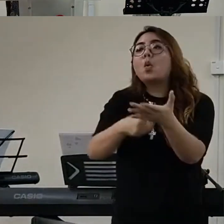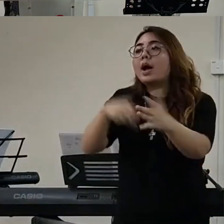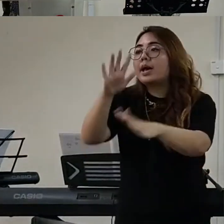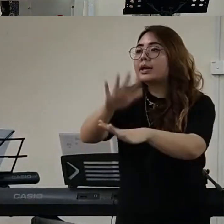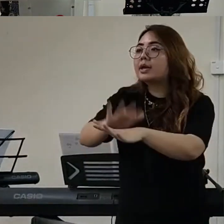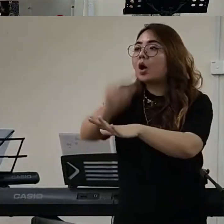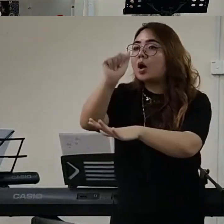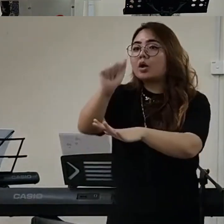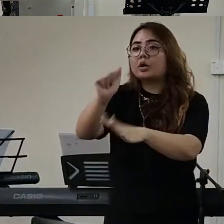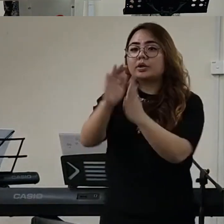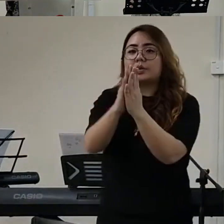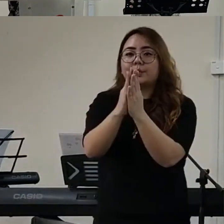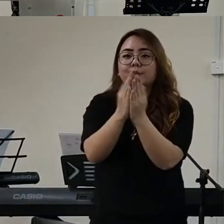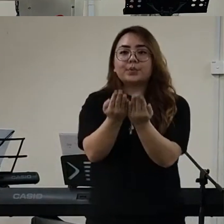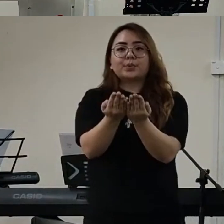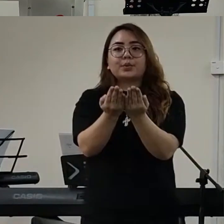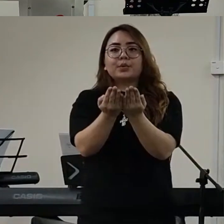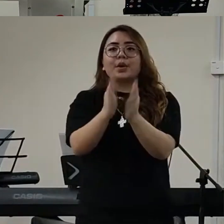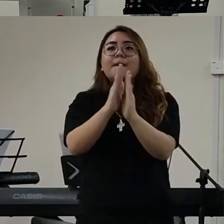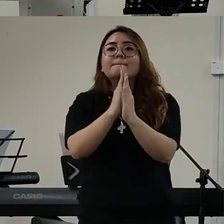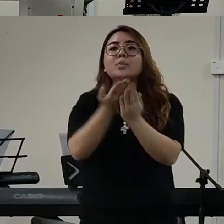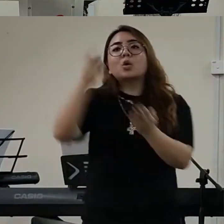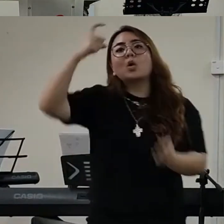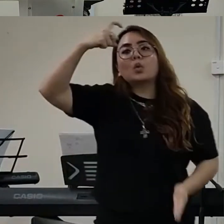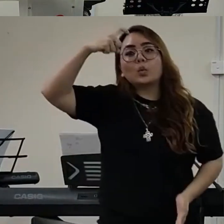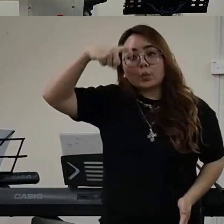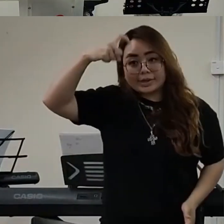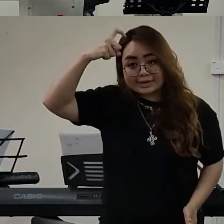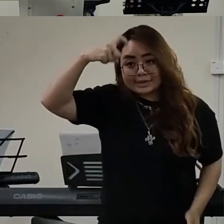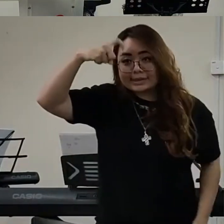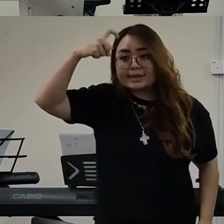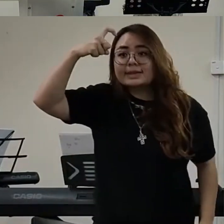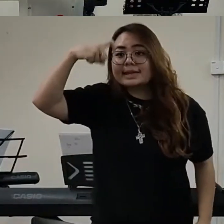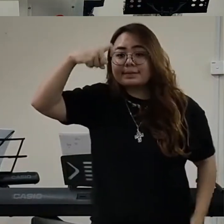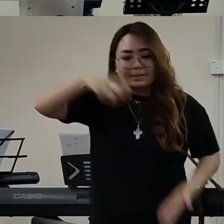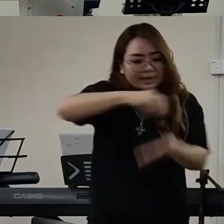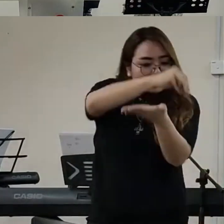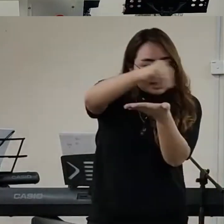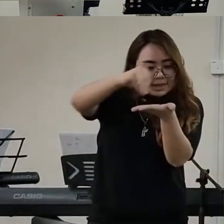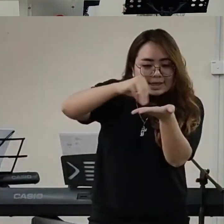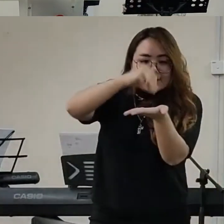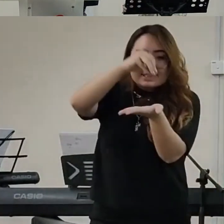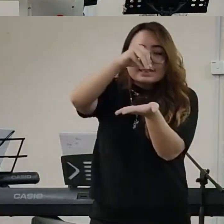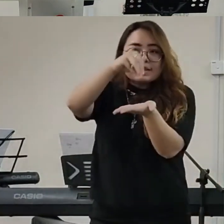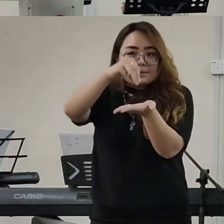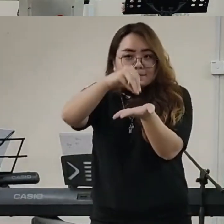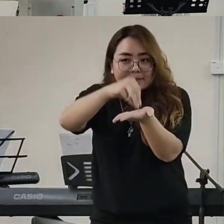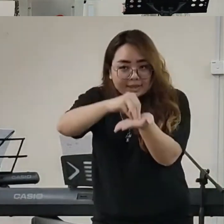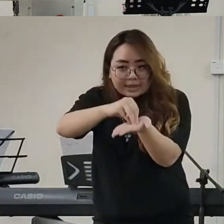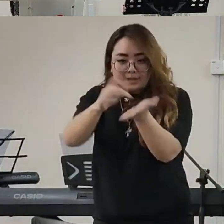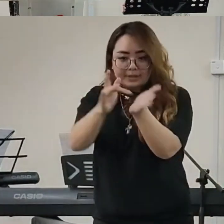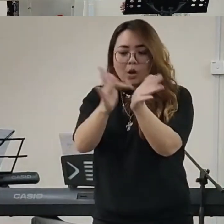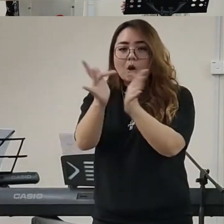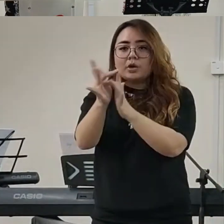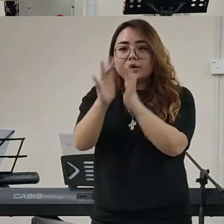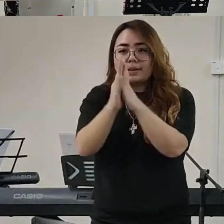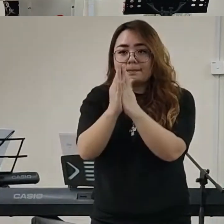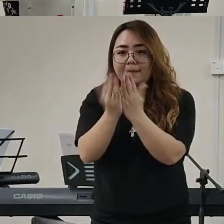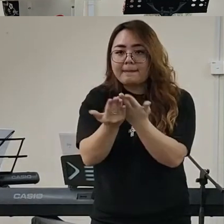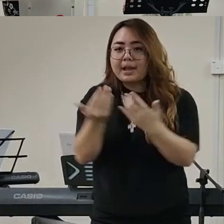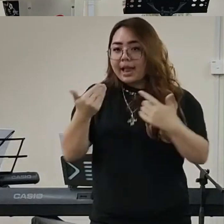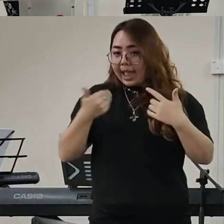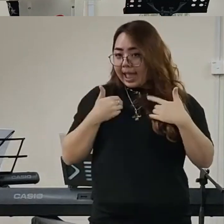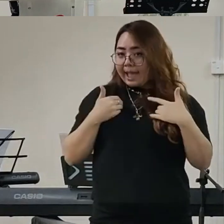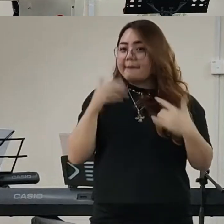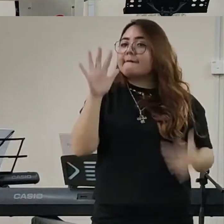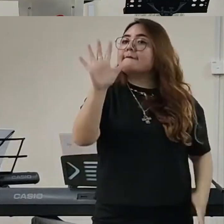what? The books of wisdom is also called the book of poems. You know, the book of wisdom. Okay?